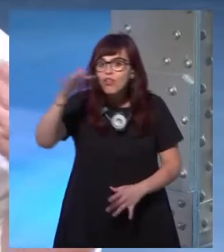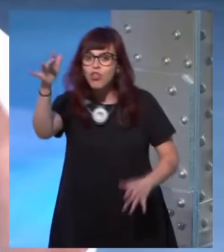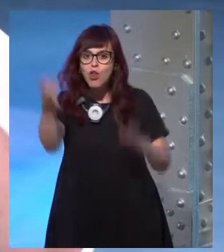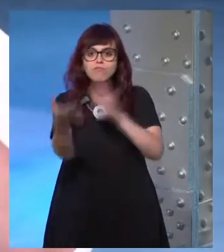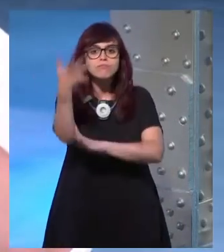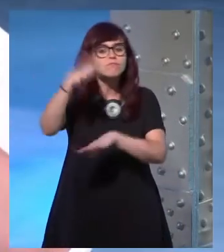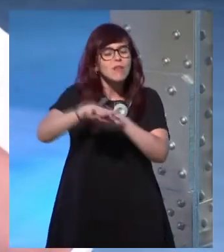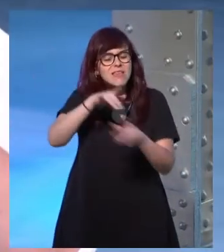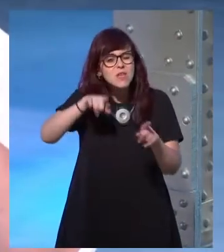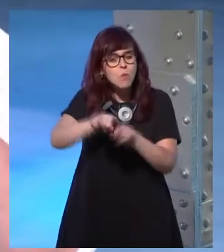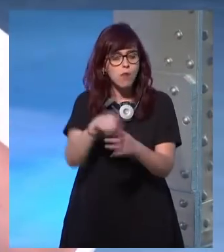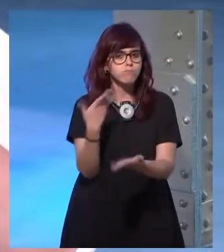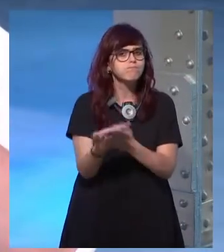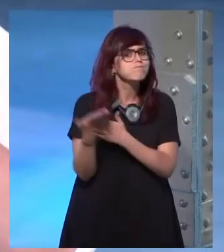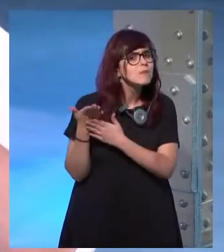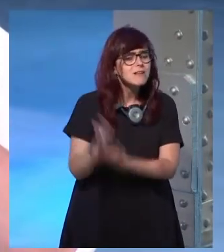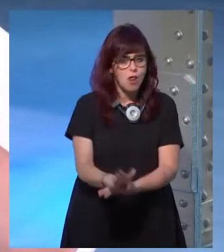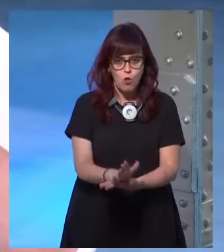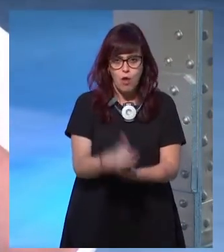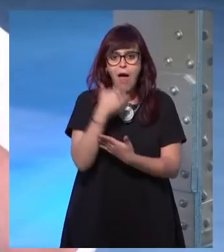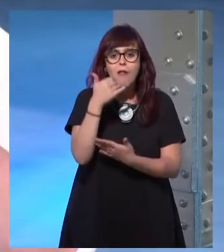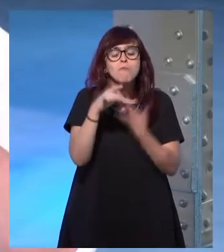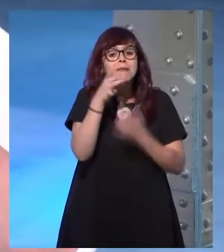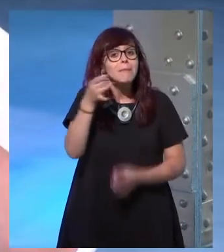that. There's not